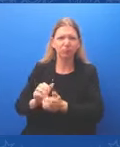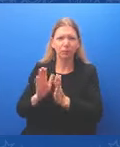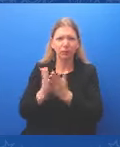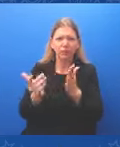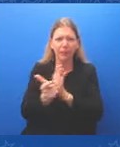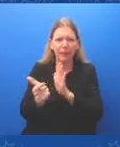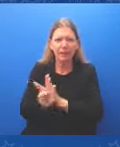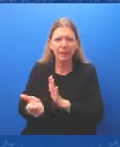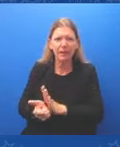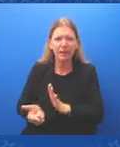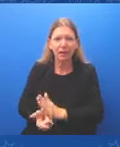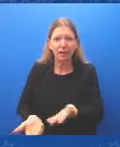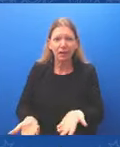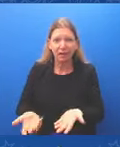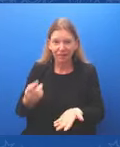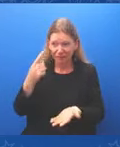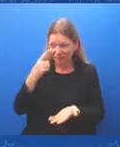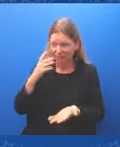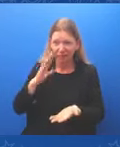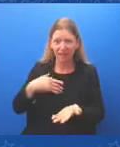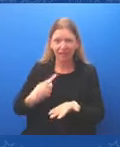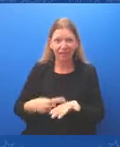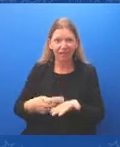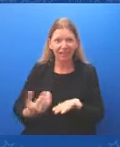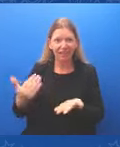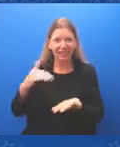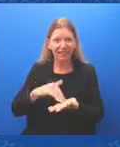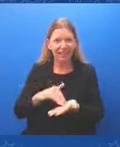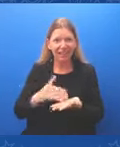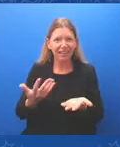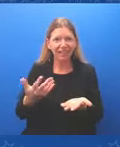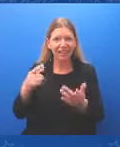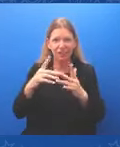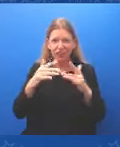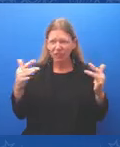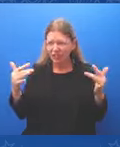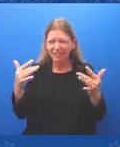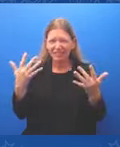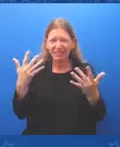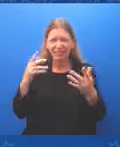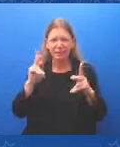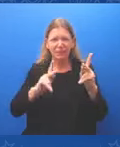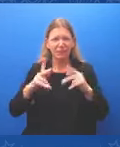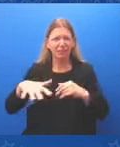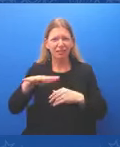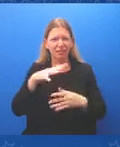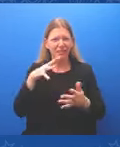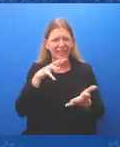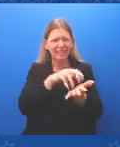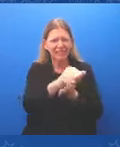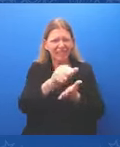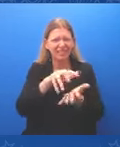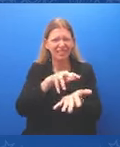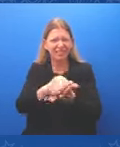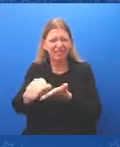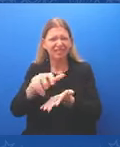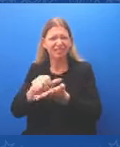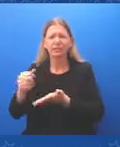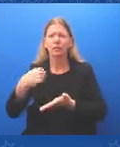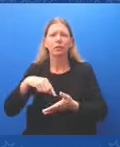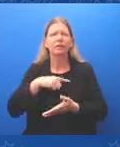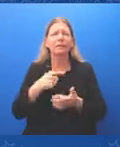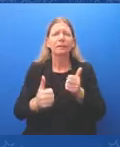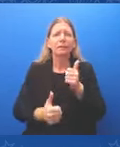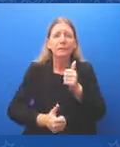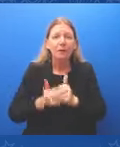most diverse countries in the history of the world. Diversity is a strength of our nation, a cornerstone of our democracy. Now